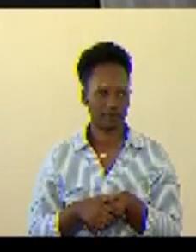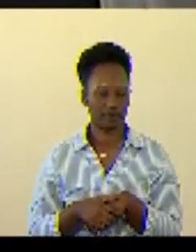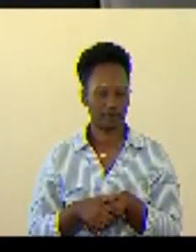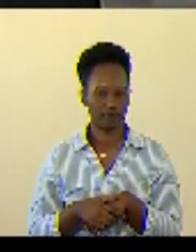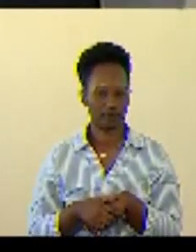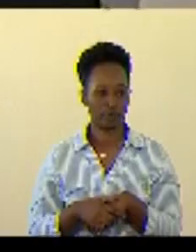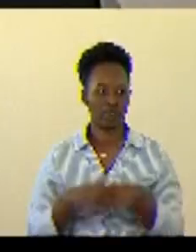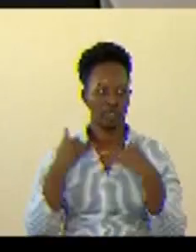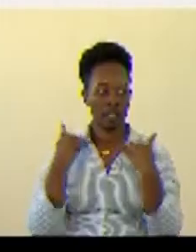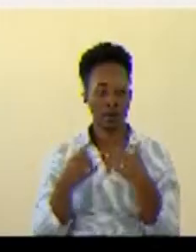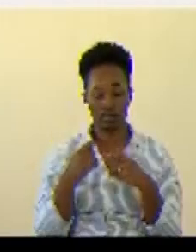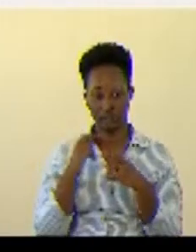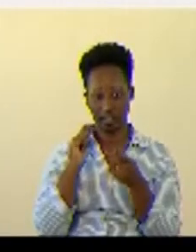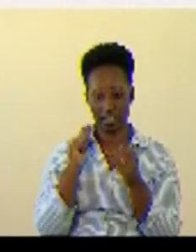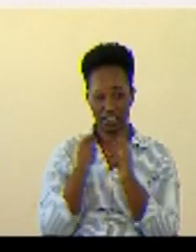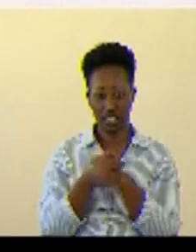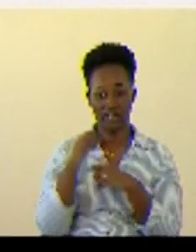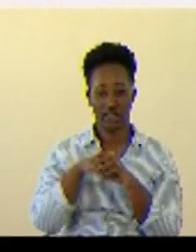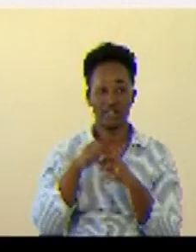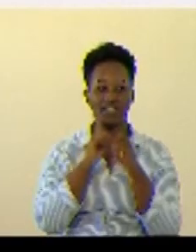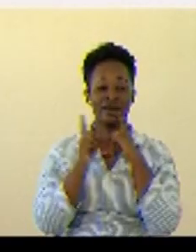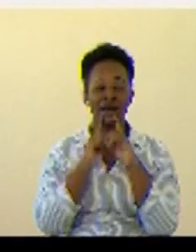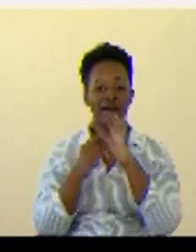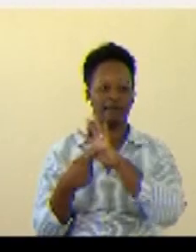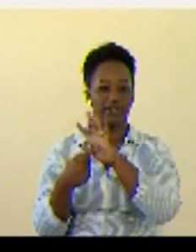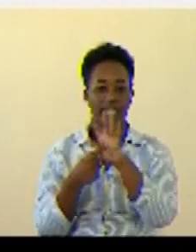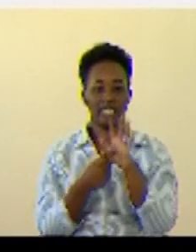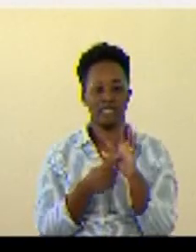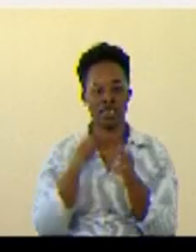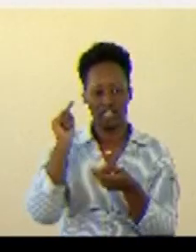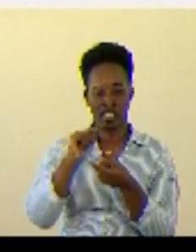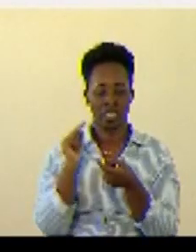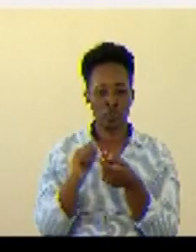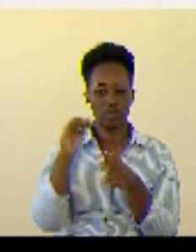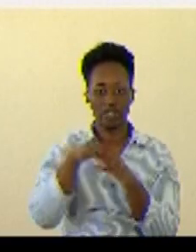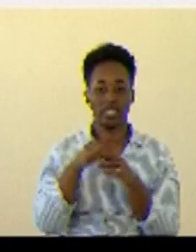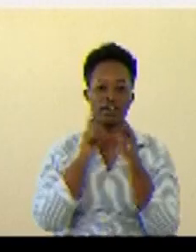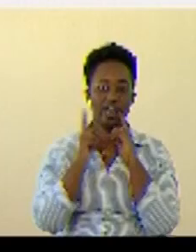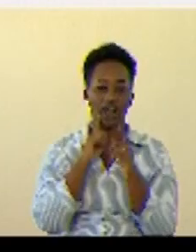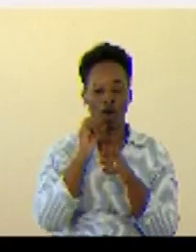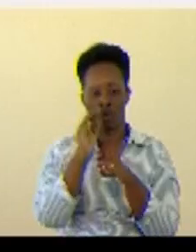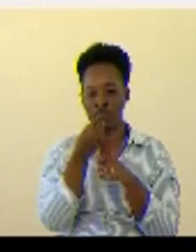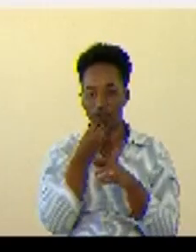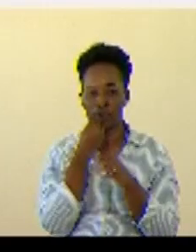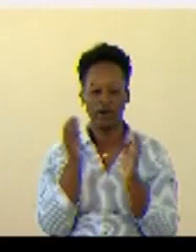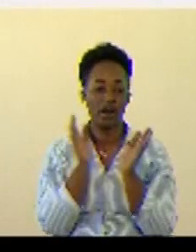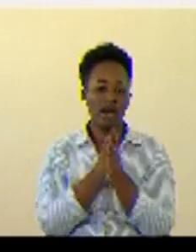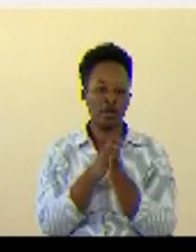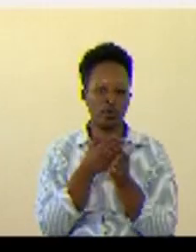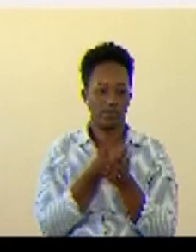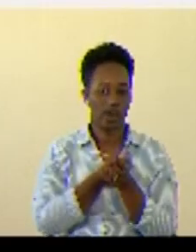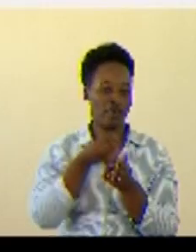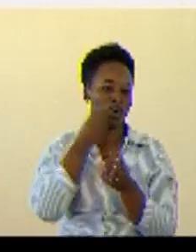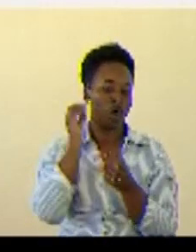the deduction. The change in color indicates the presence of reducing sugars in the food. And here we have the